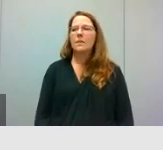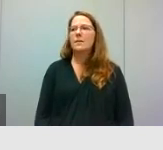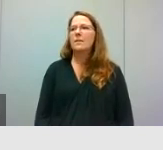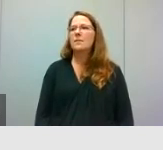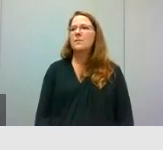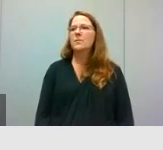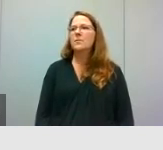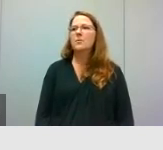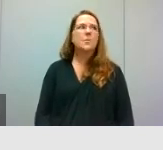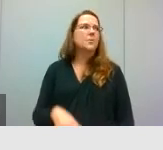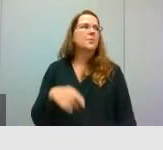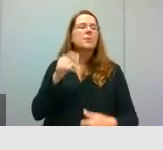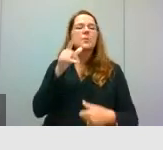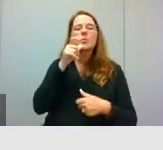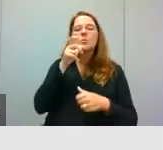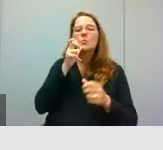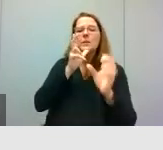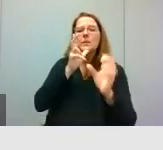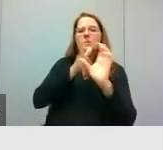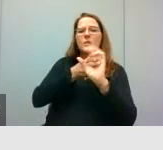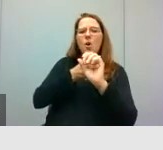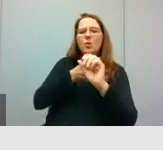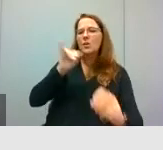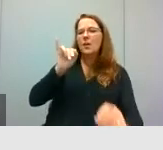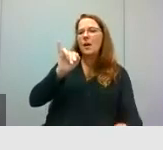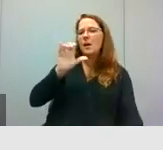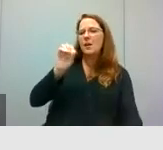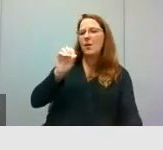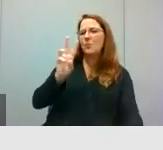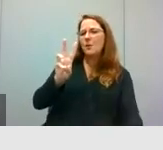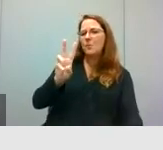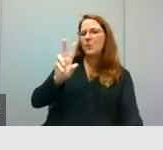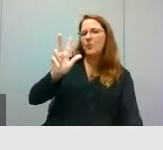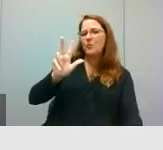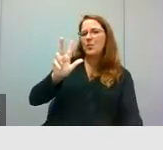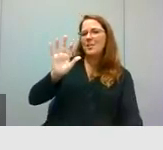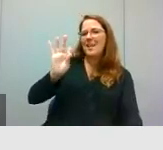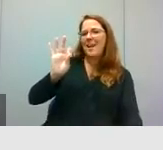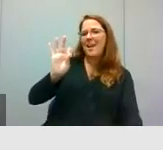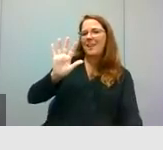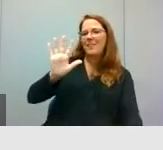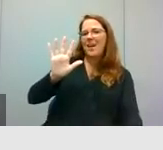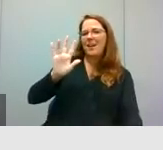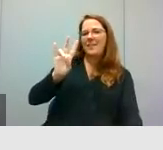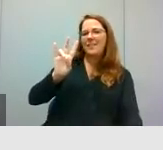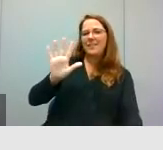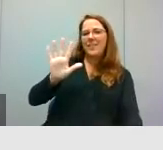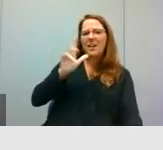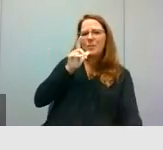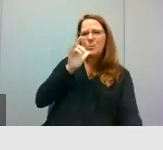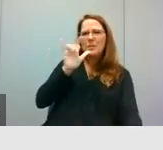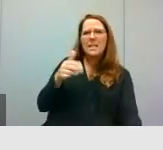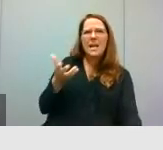Who is logged on as IOW 39575?